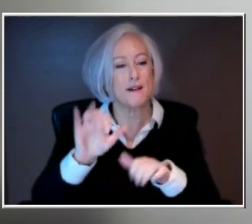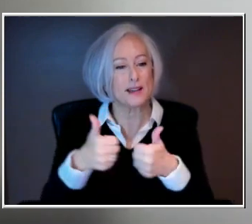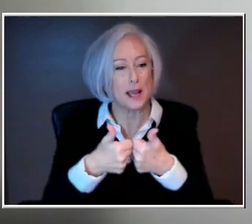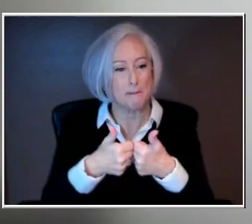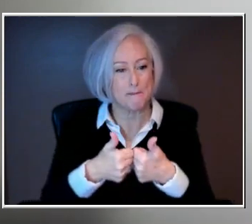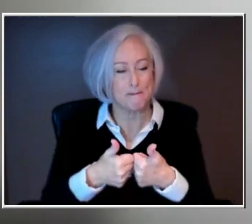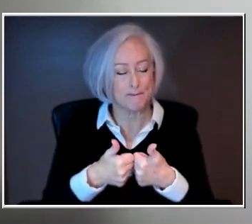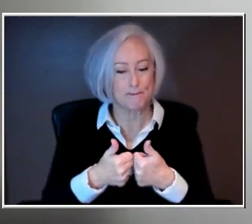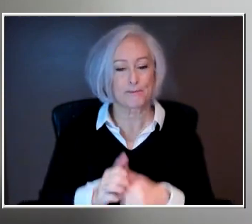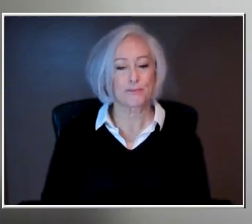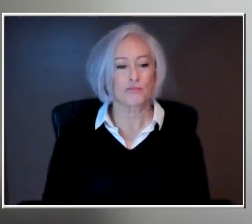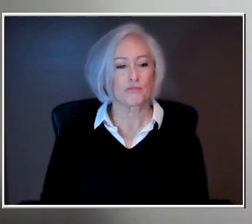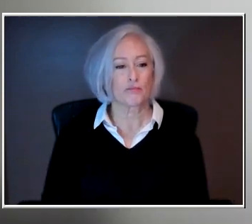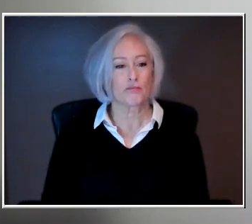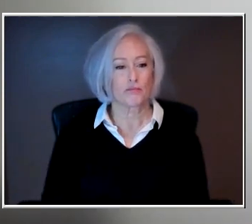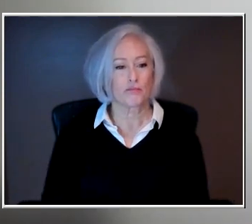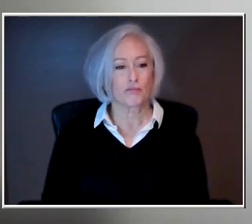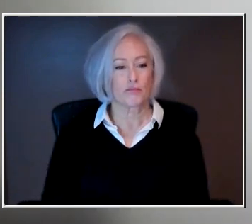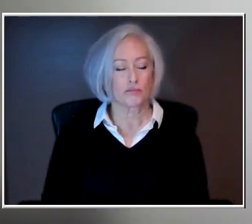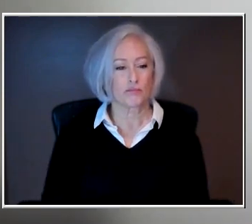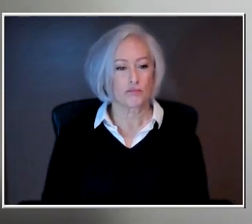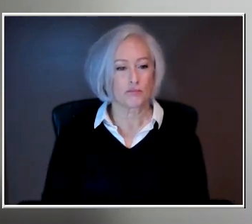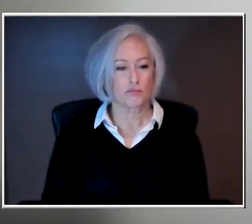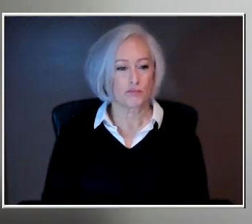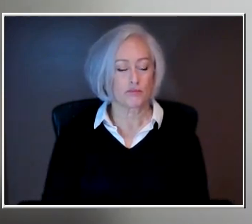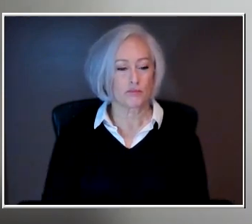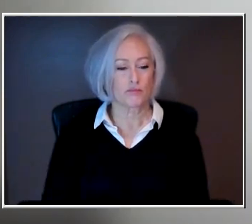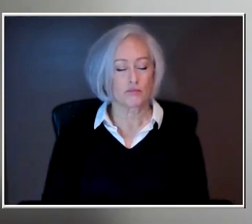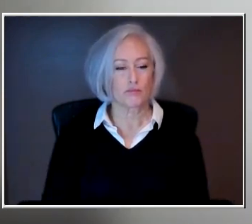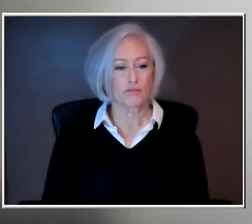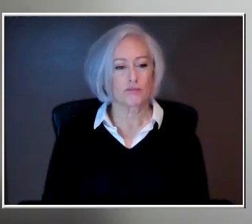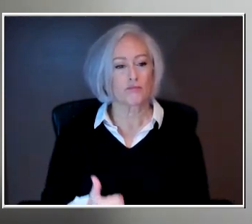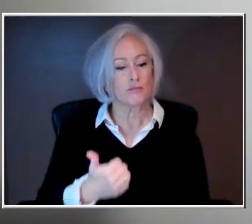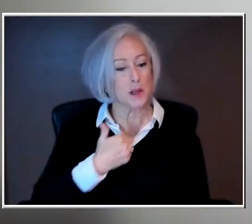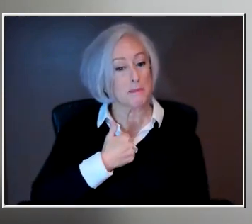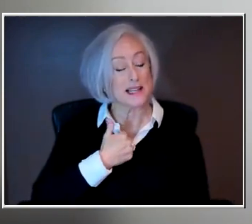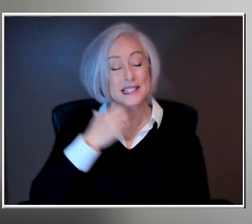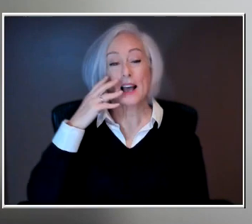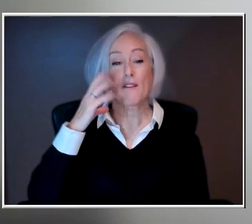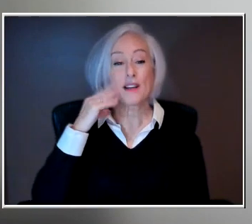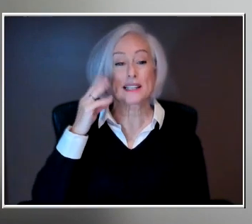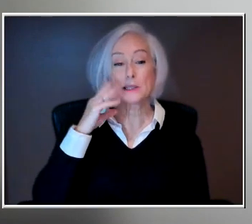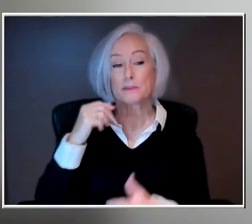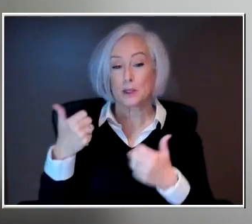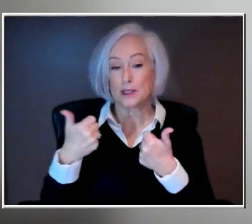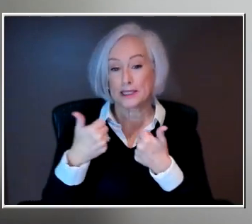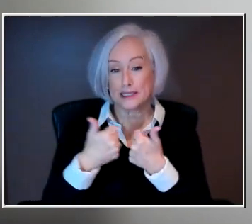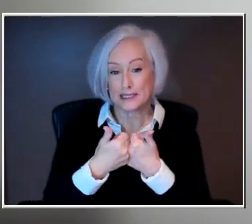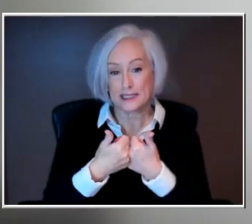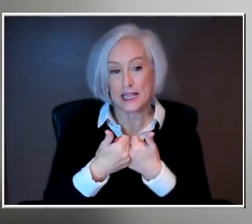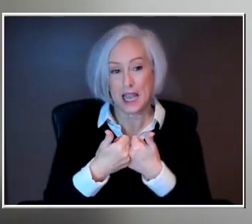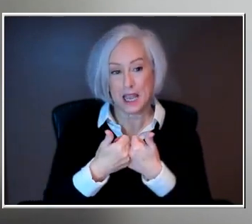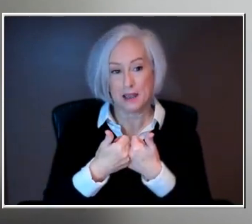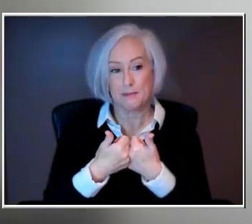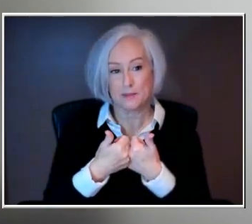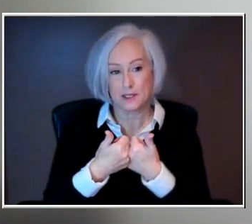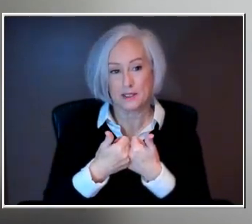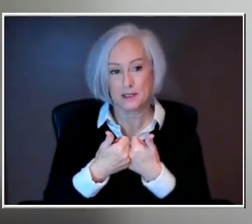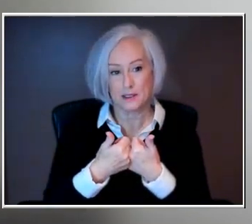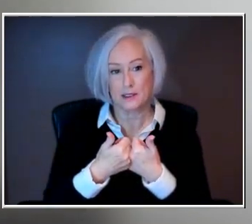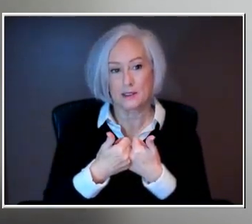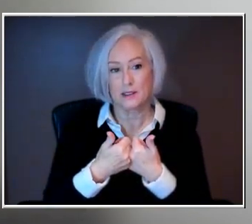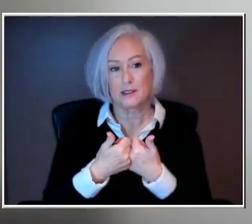that can be variable. I mean, I've had games that I rode in a golf